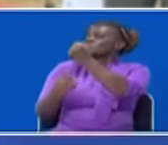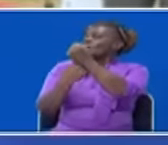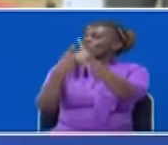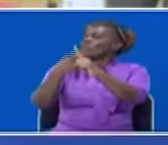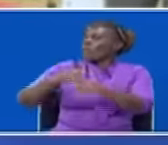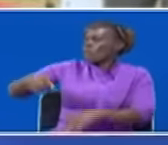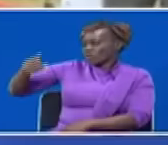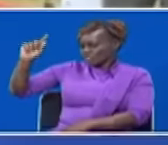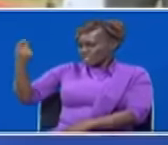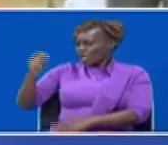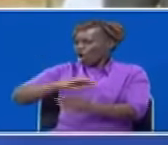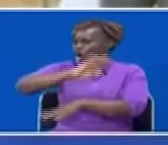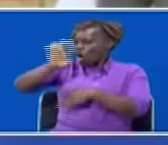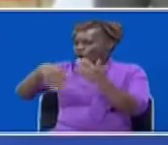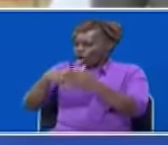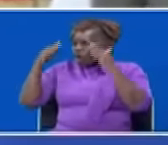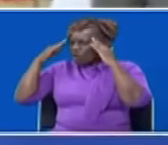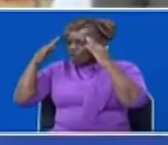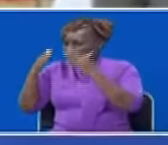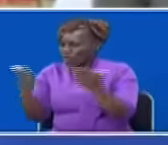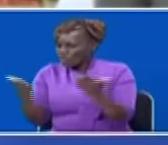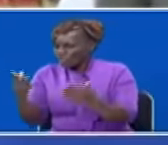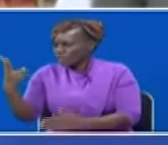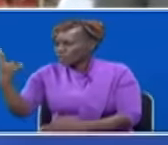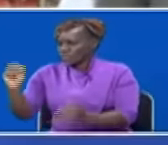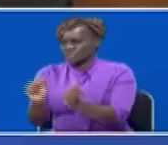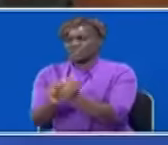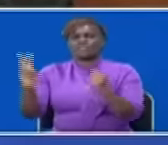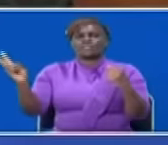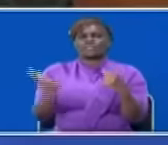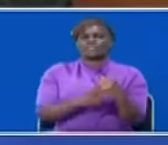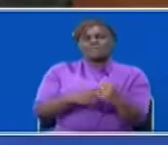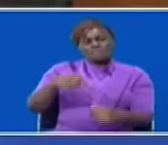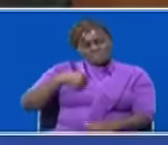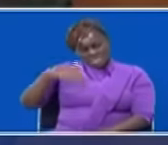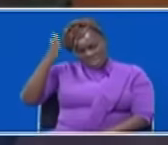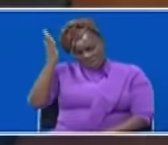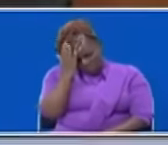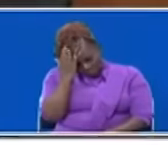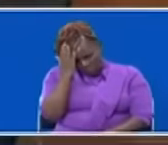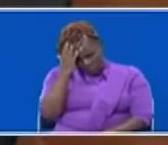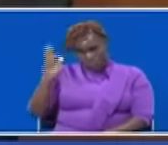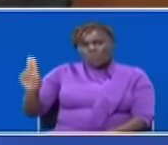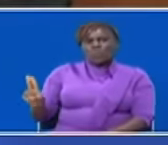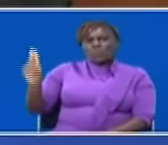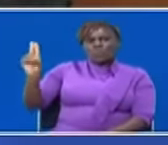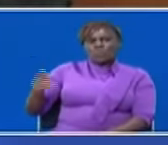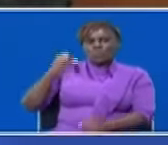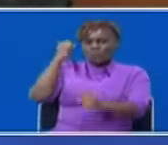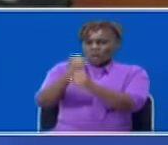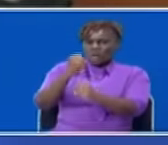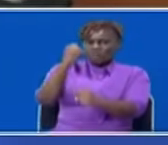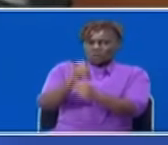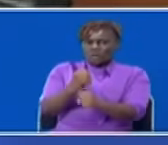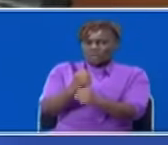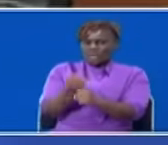region and that all efforts should be concentrated in 2017. What I know is Uhuru is working towards